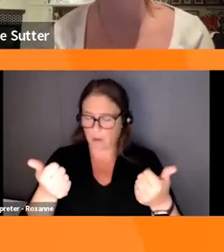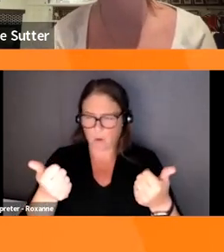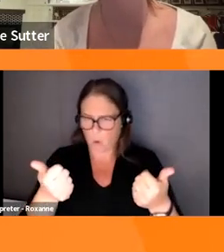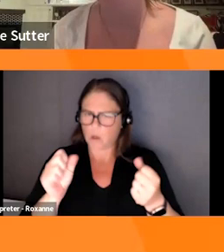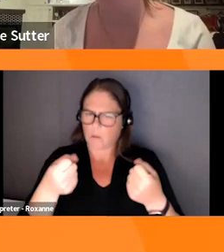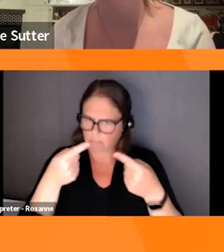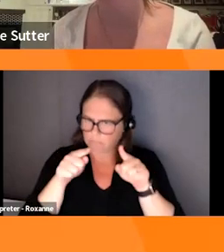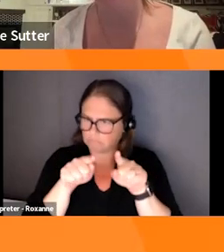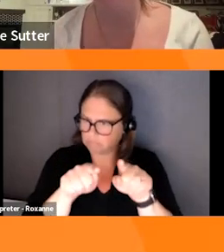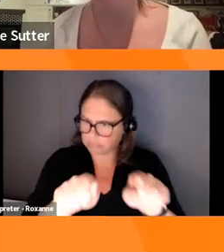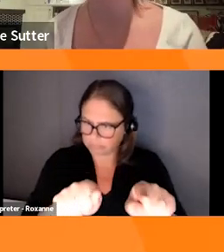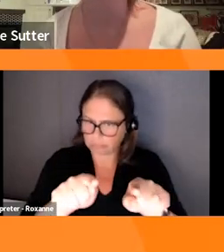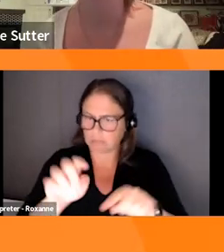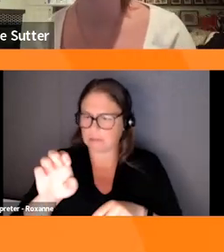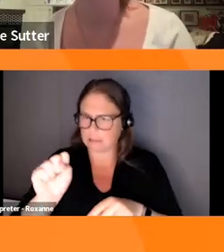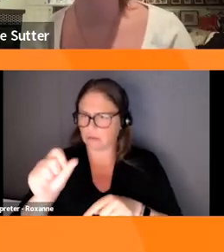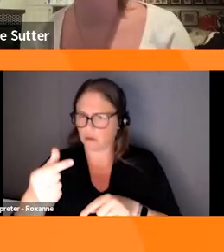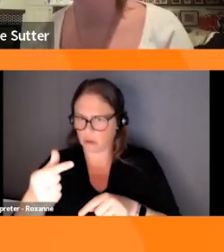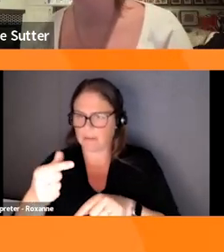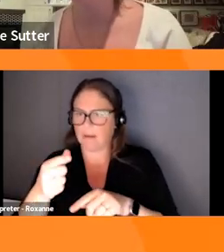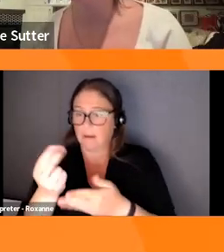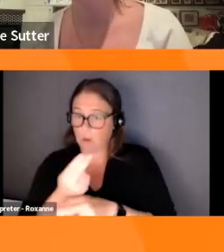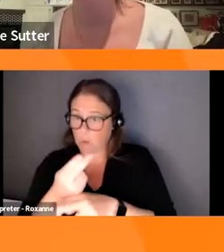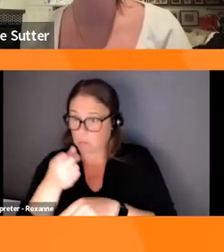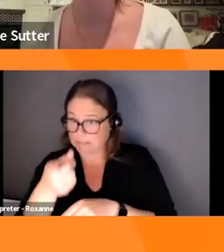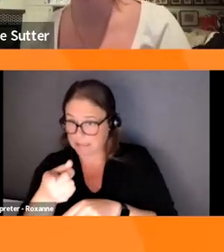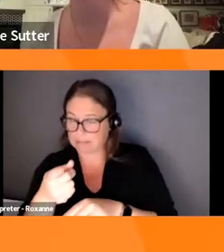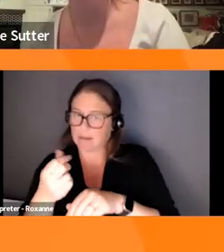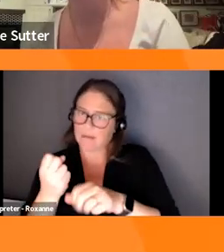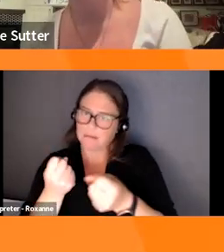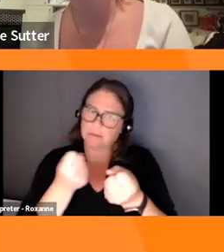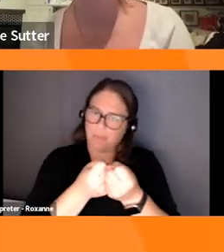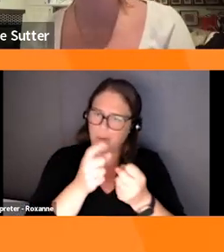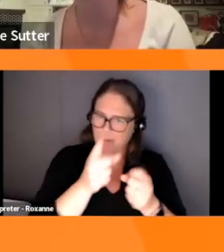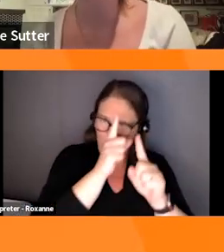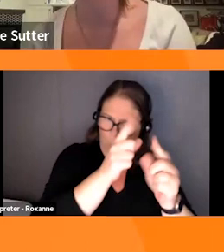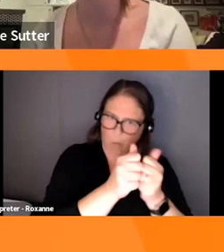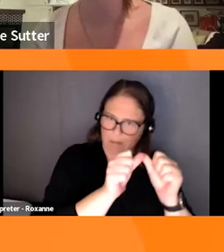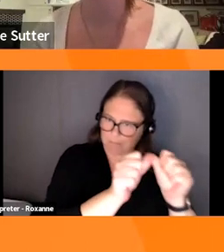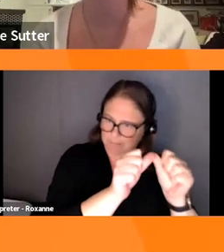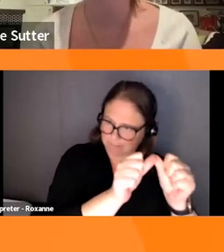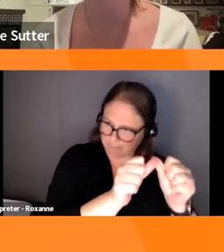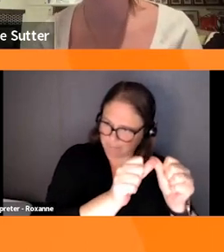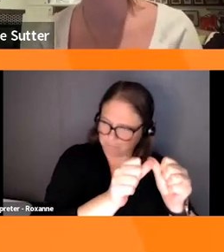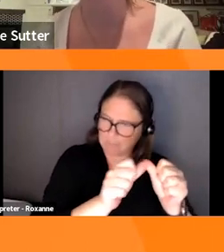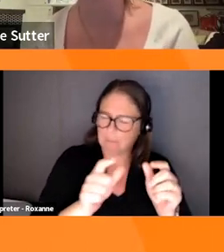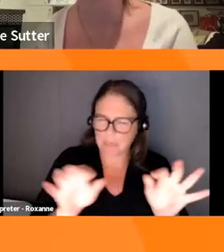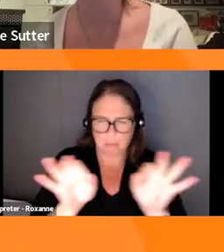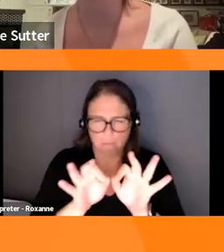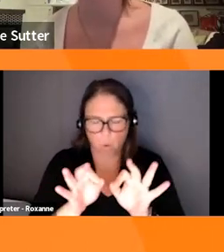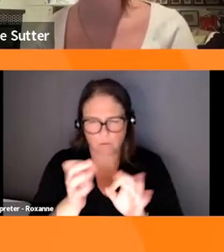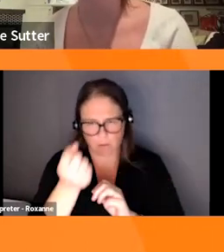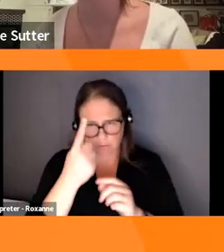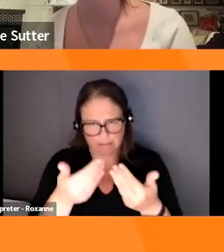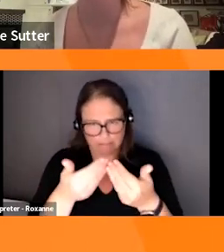improve your overall sustainability. And some sources do use the terms interchangeably, but it's important to understand the difference in the